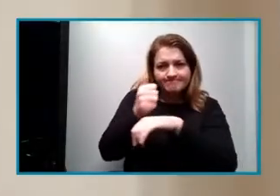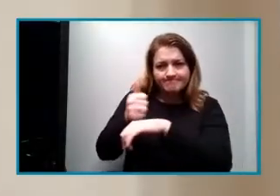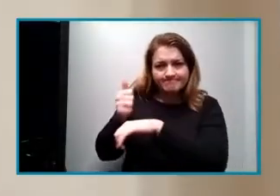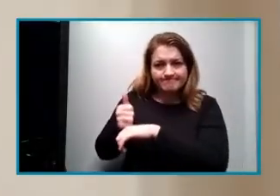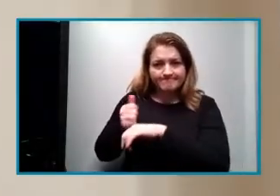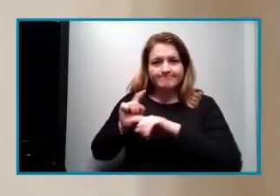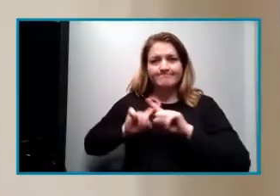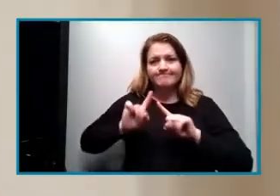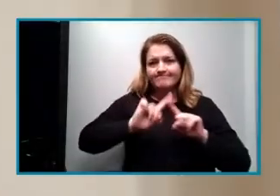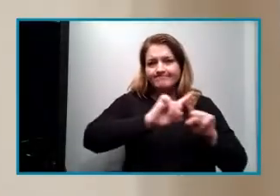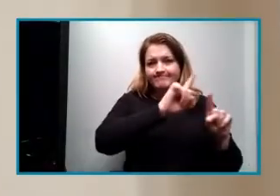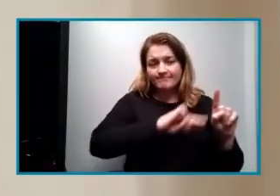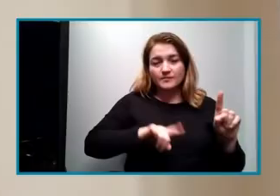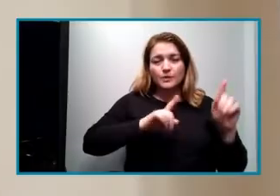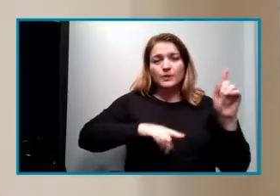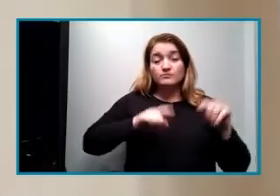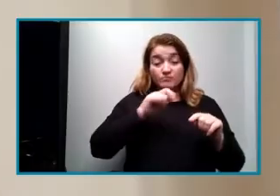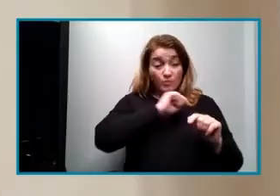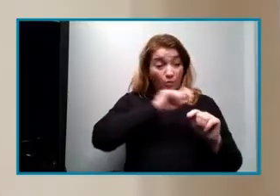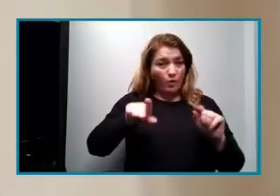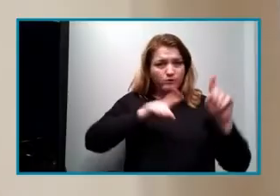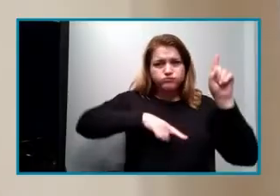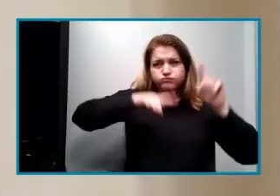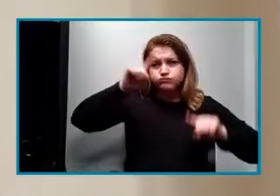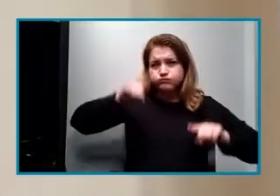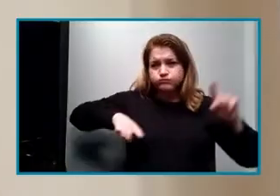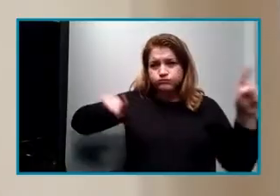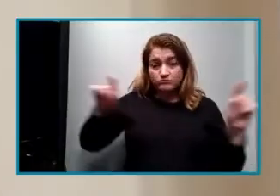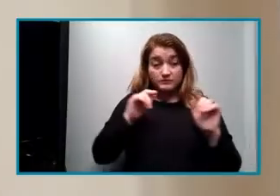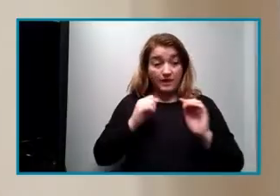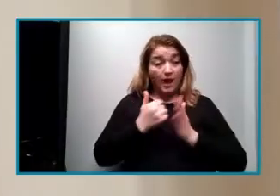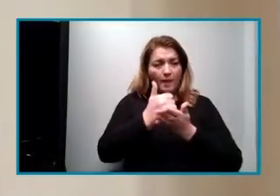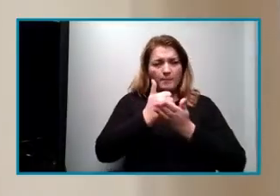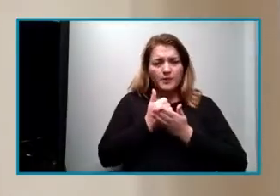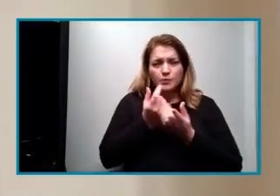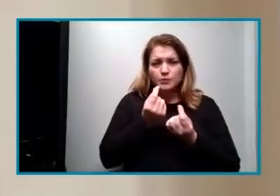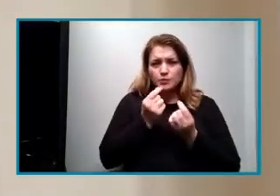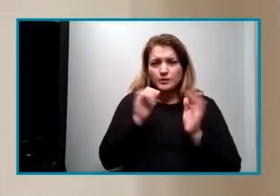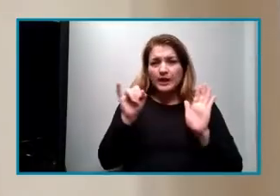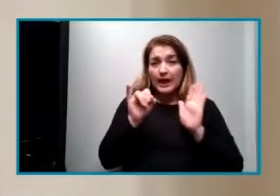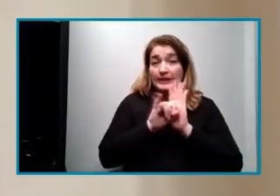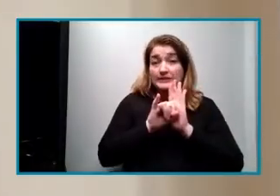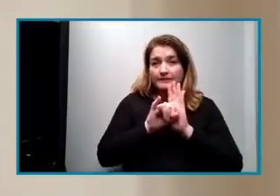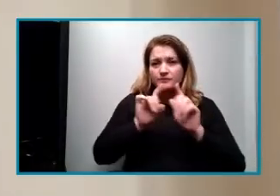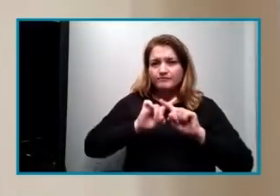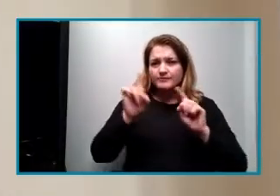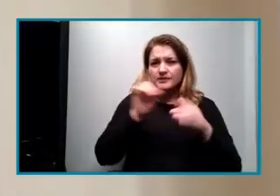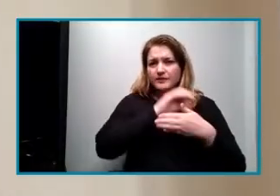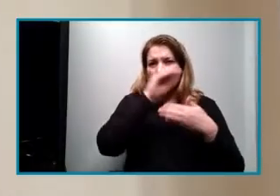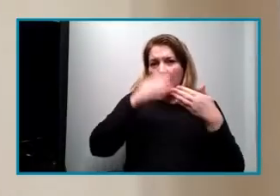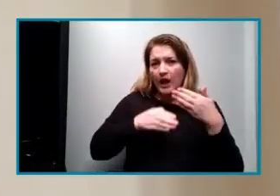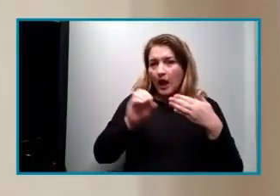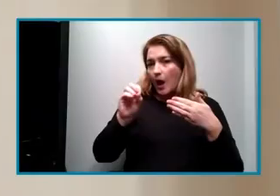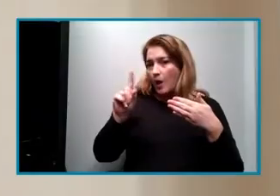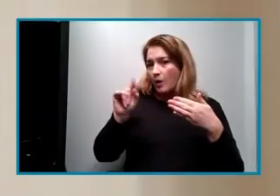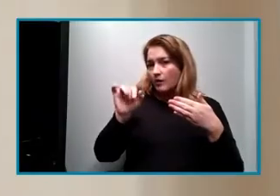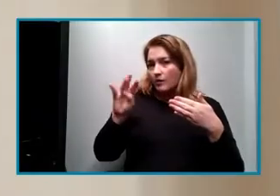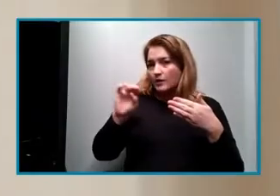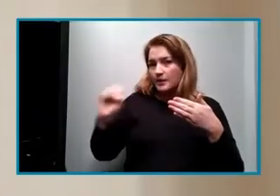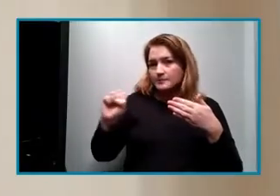all helped us to identify outcomes that are also informing our current Creative Forces Community Engagement Grant